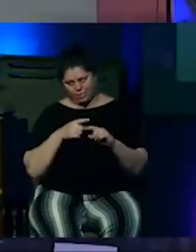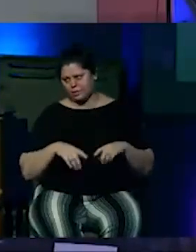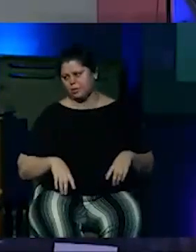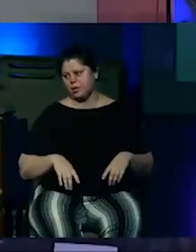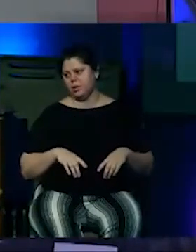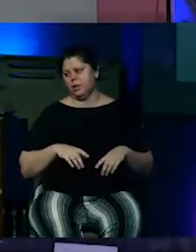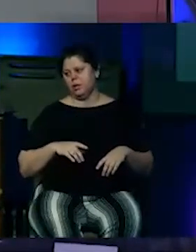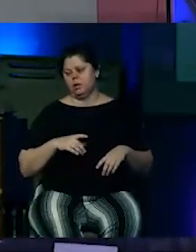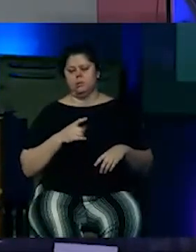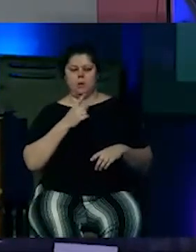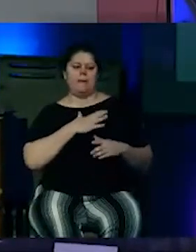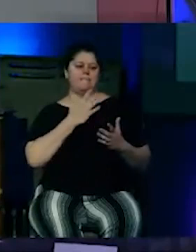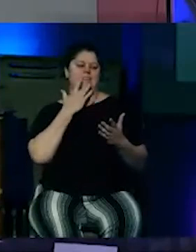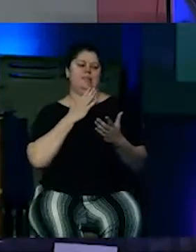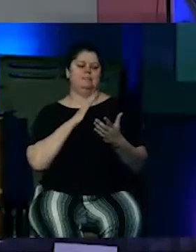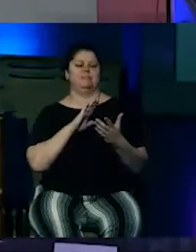little bit from one of my favorite hymns.